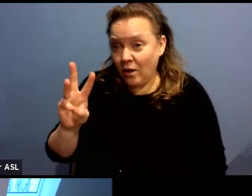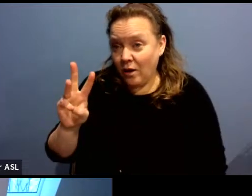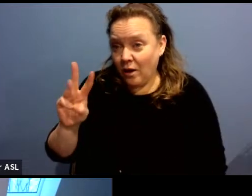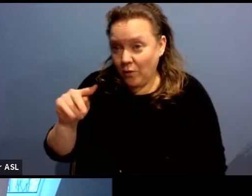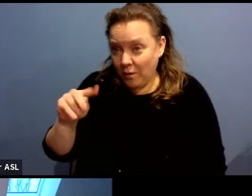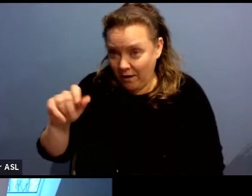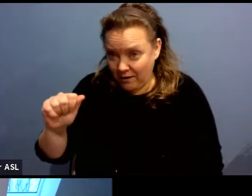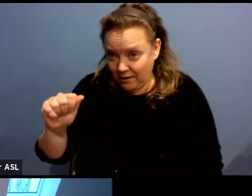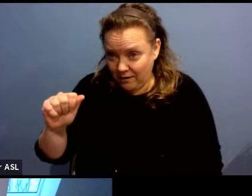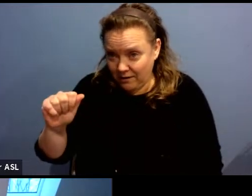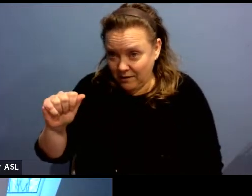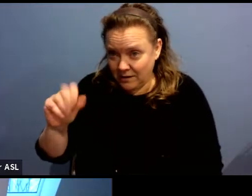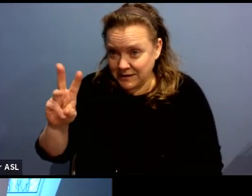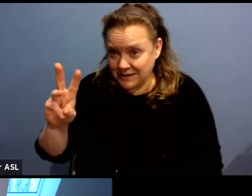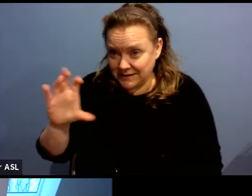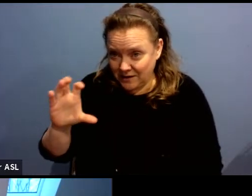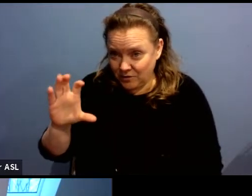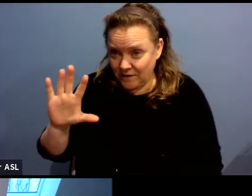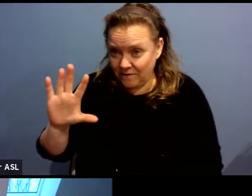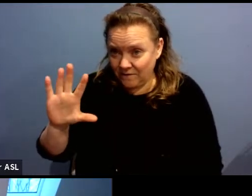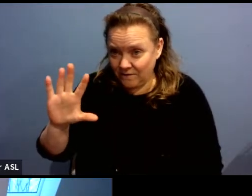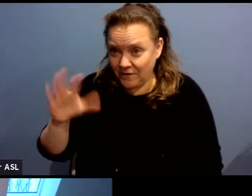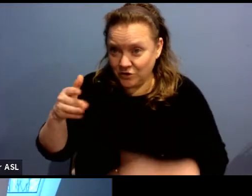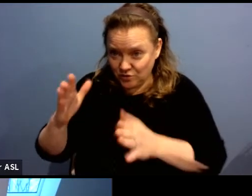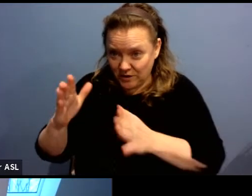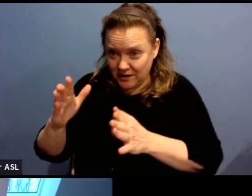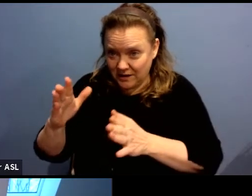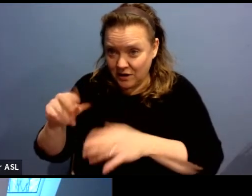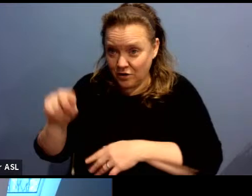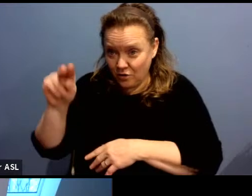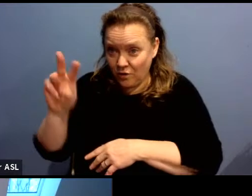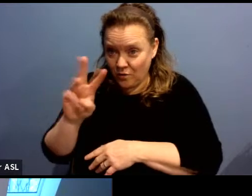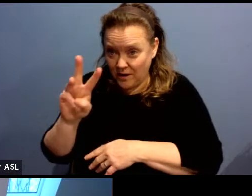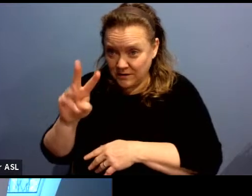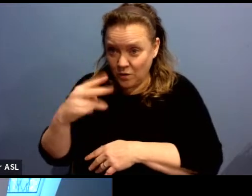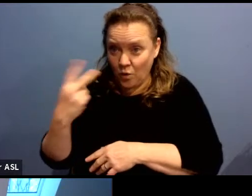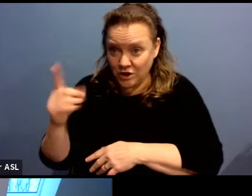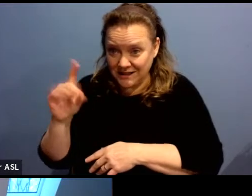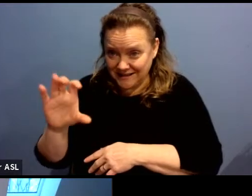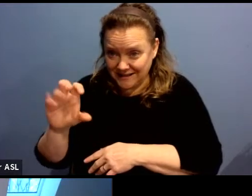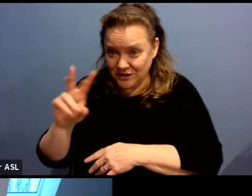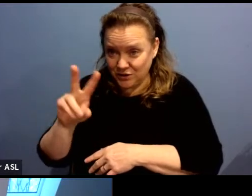Street Northwest, Washington, D.C.,